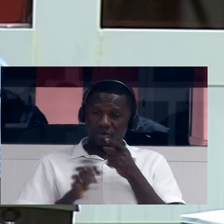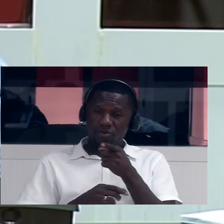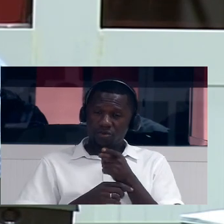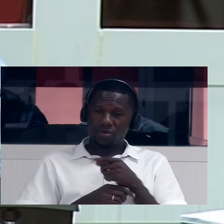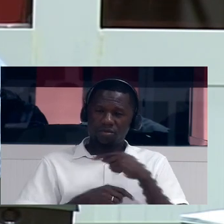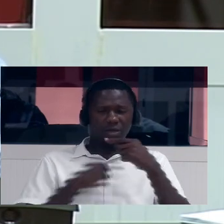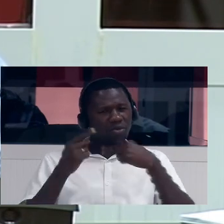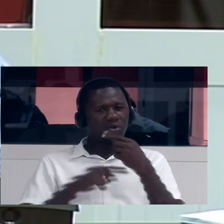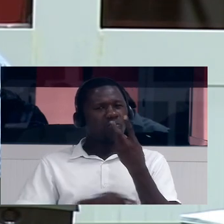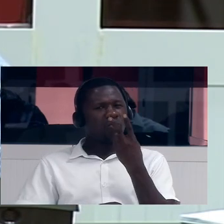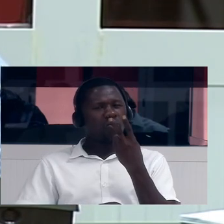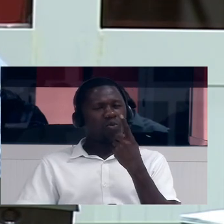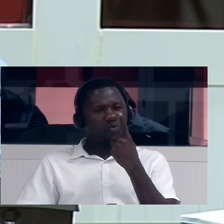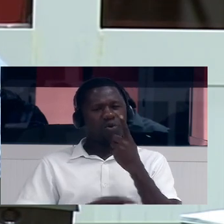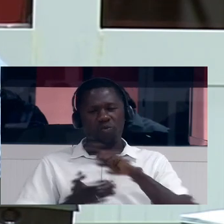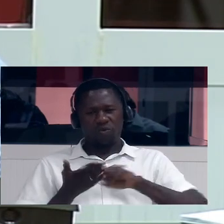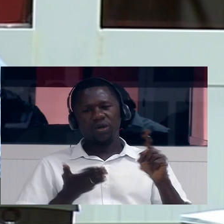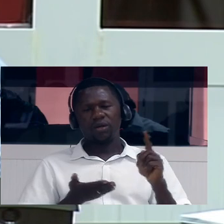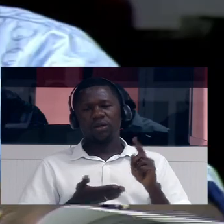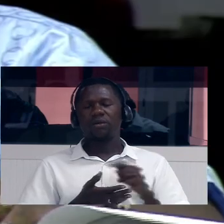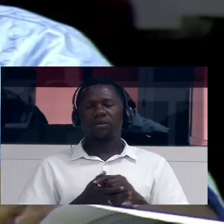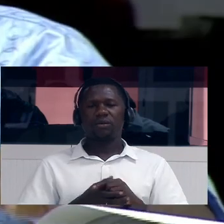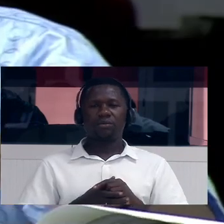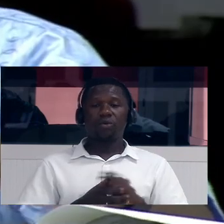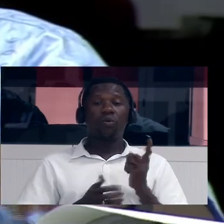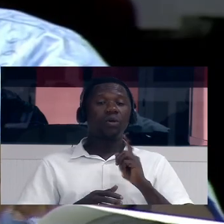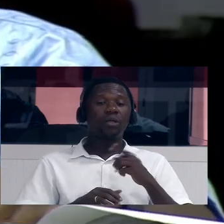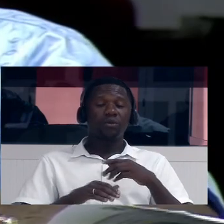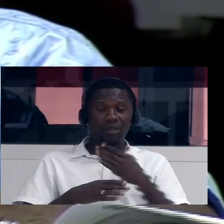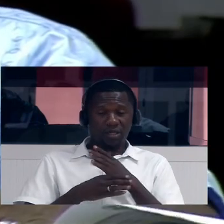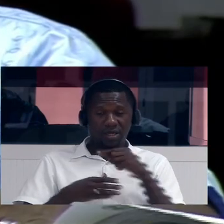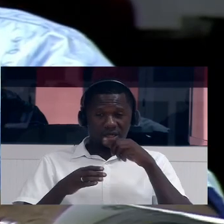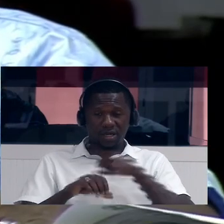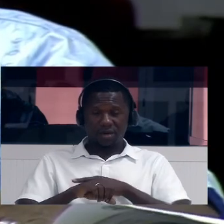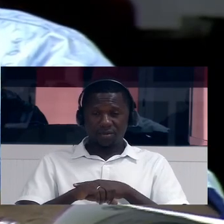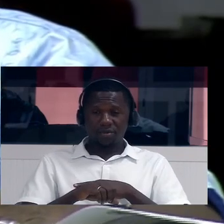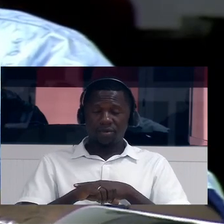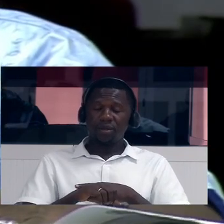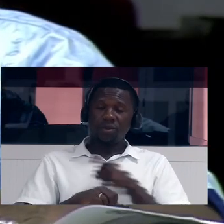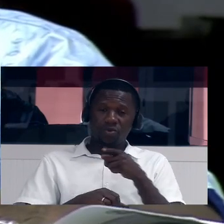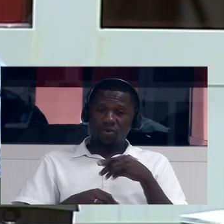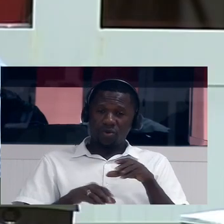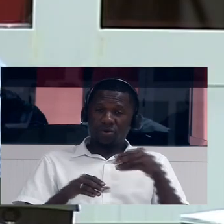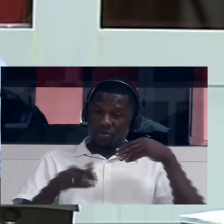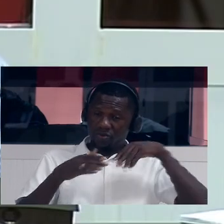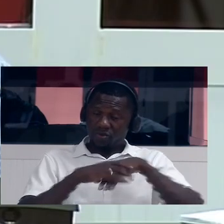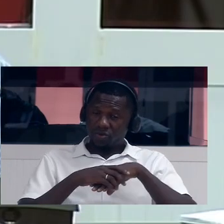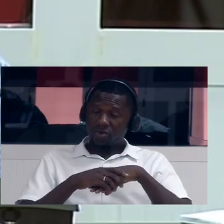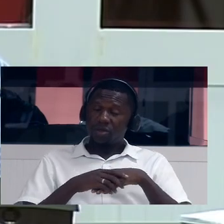About a week, I think. But within that period, did you assume the job? No. I was in my office, and